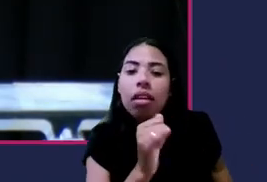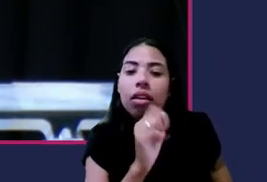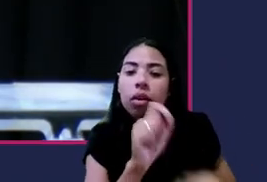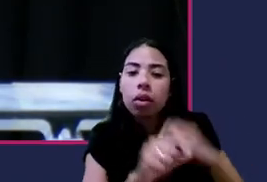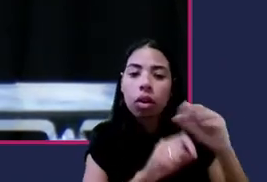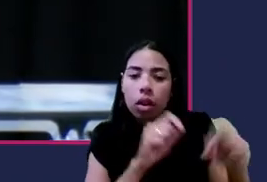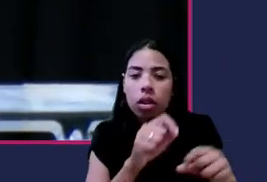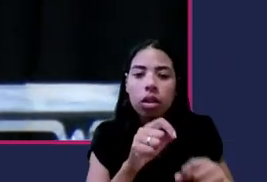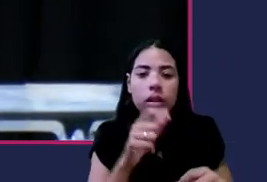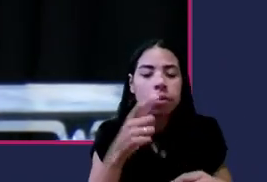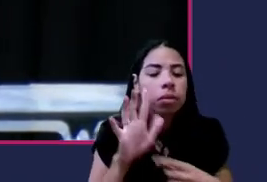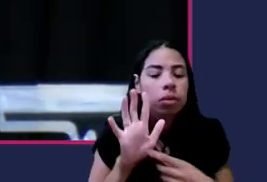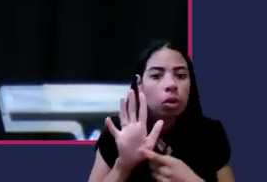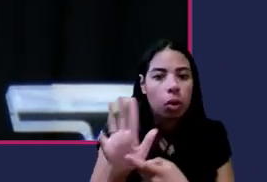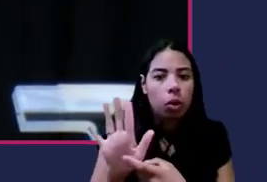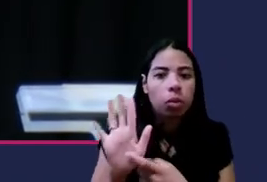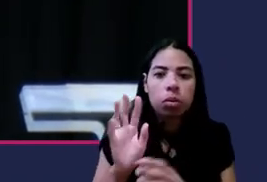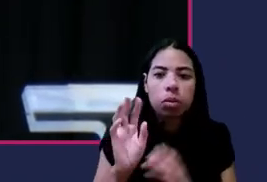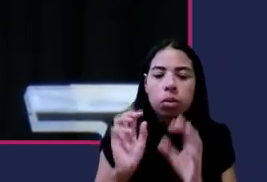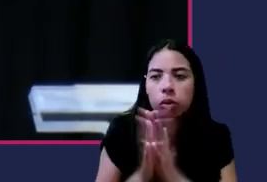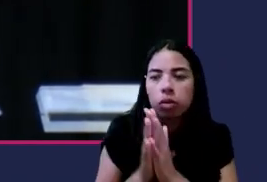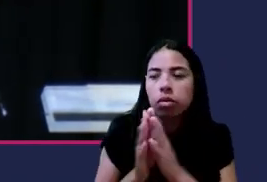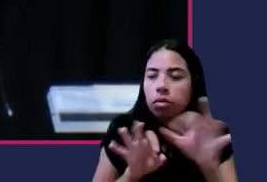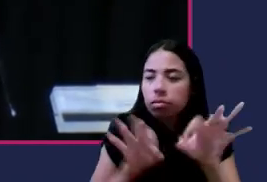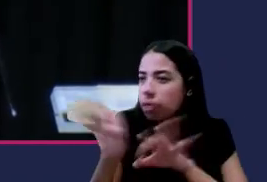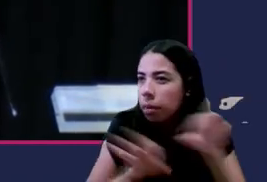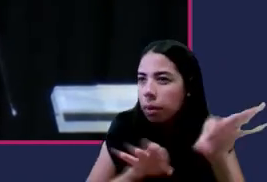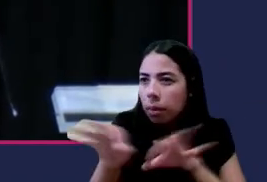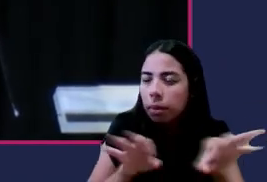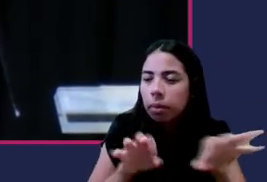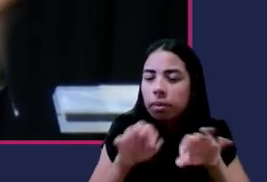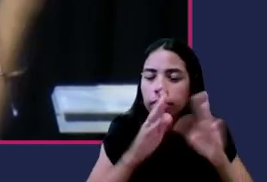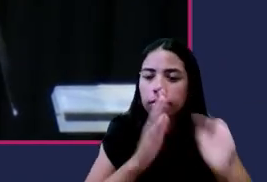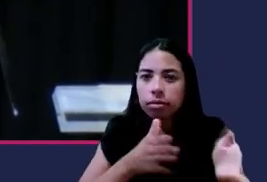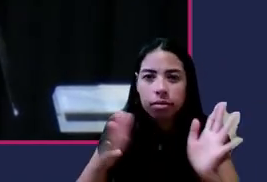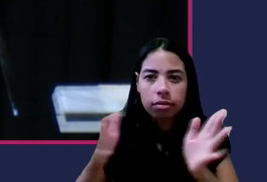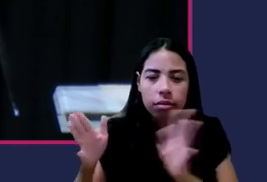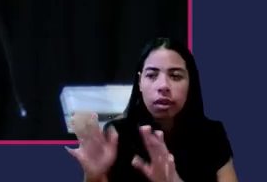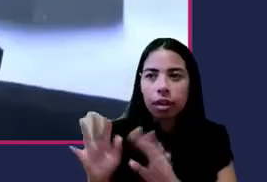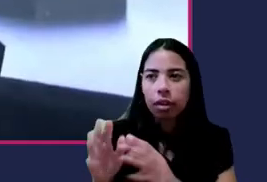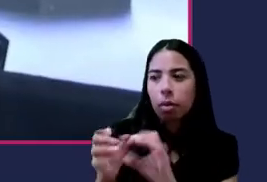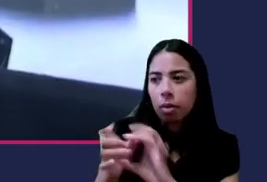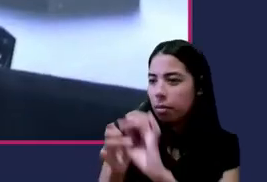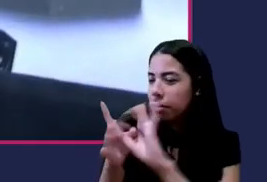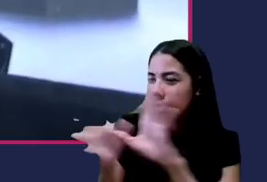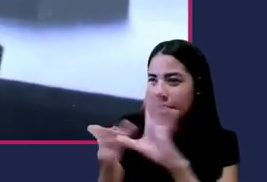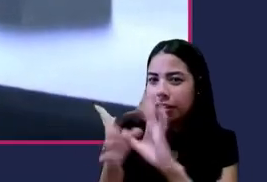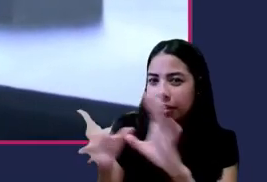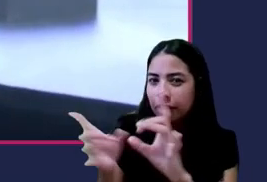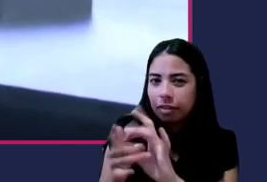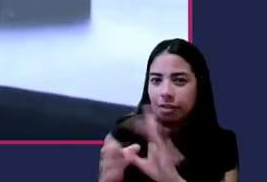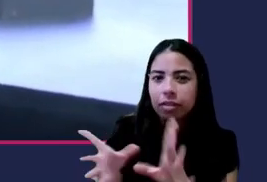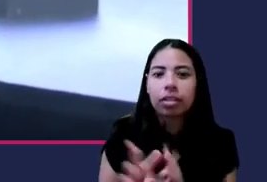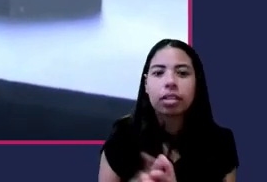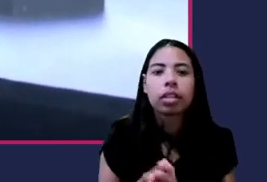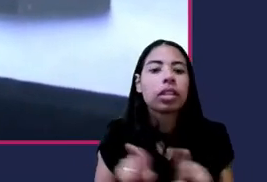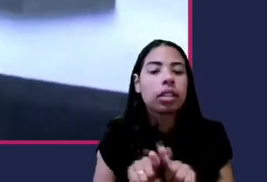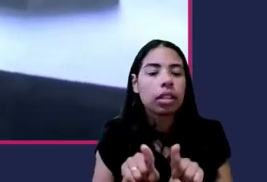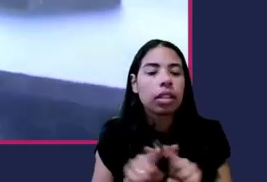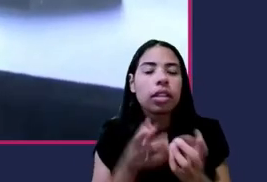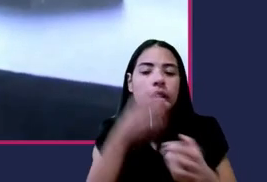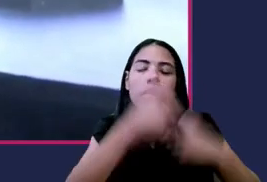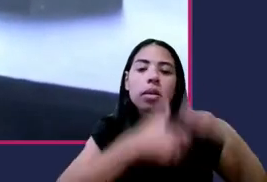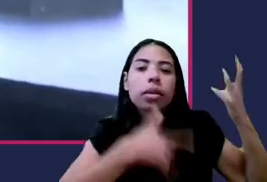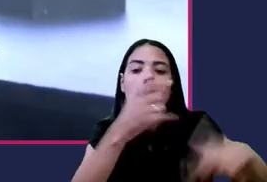The best known Brazilian streaming channel. Now, you're going to put the stage because you're going to see some people here